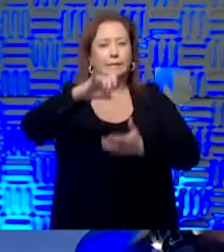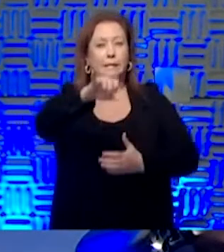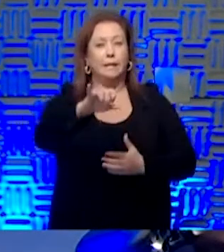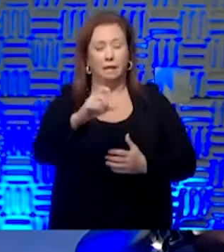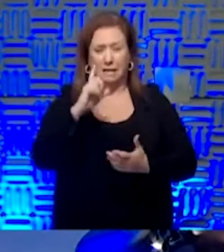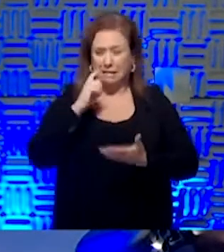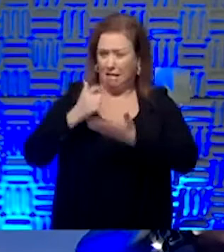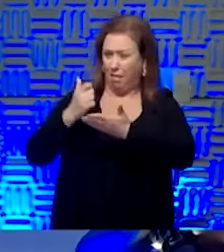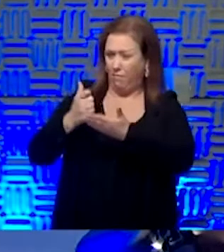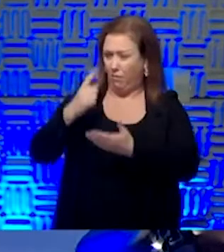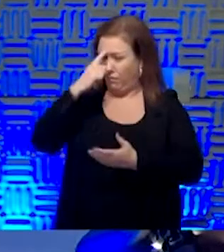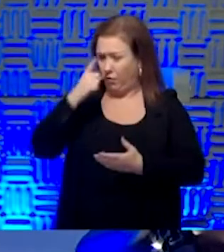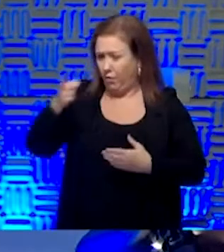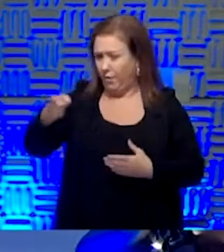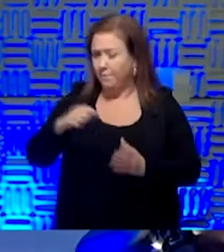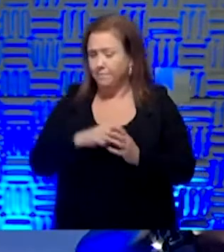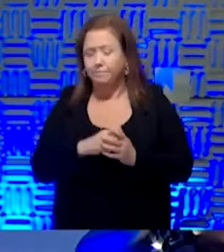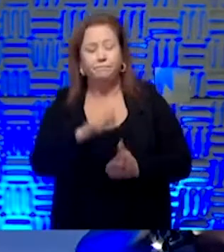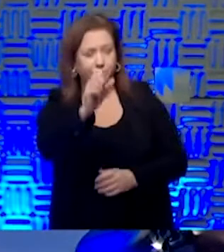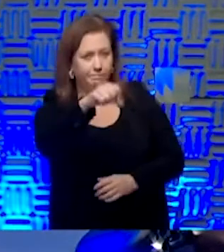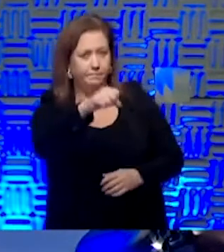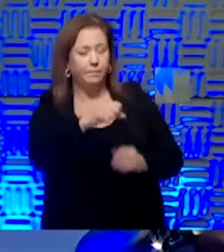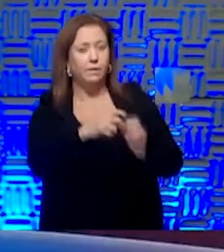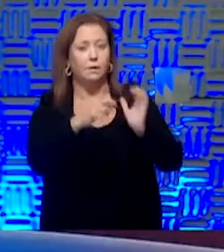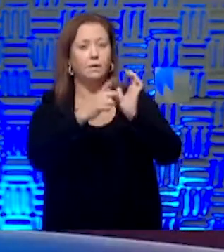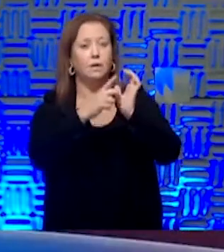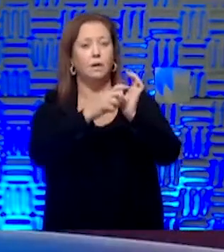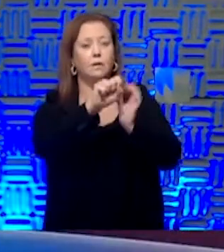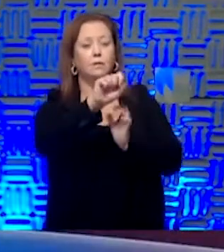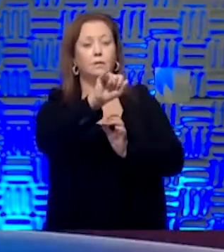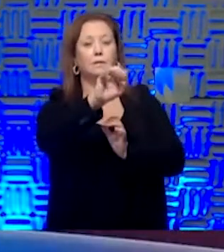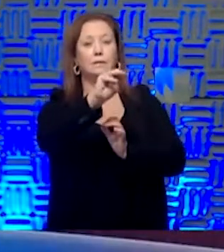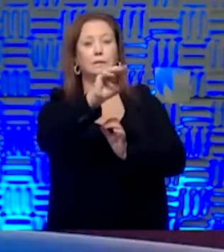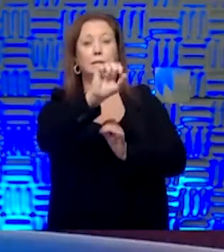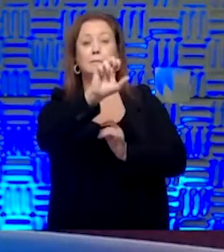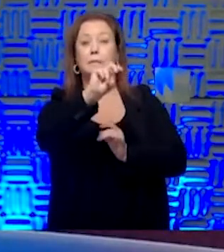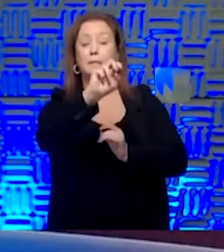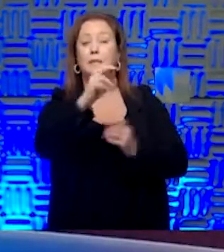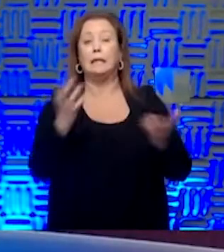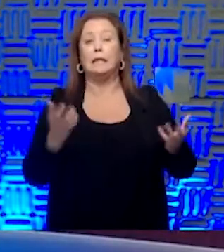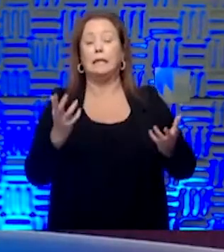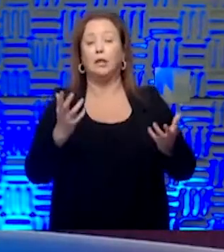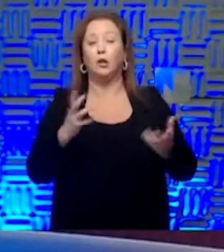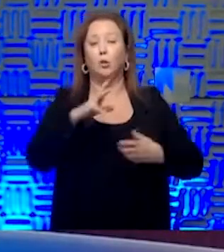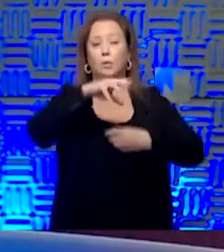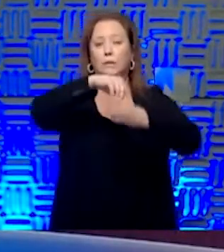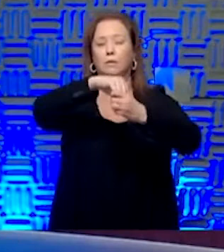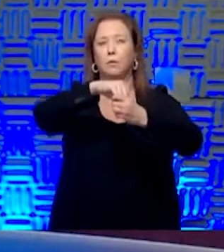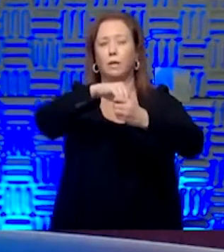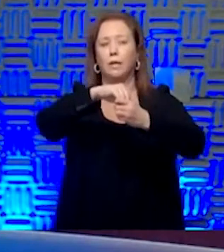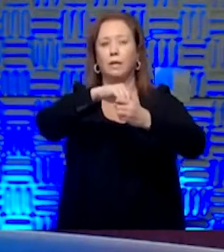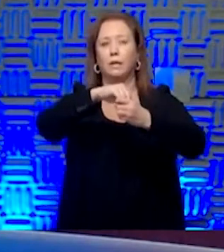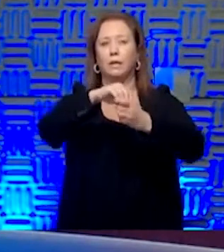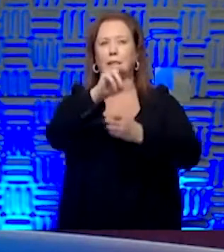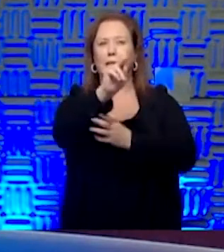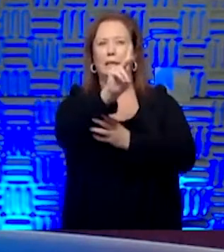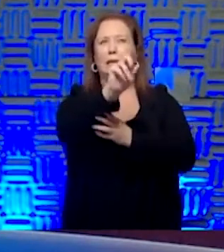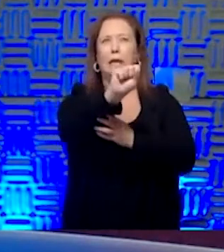been helpful to you at all in your... Yeah, Dr. Simpson here was part of the